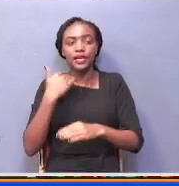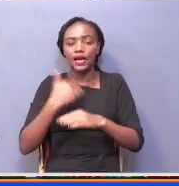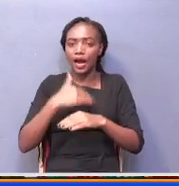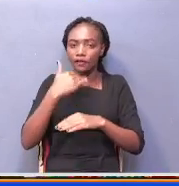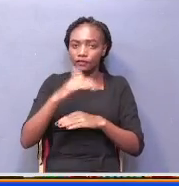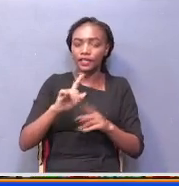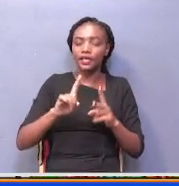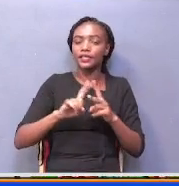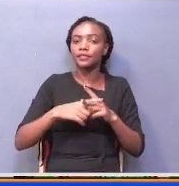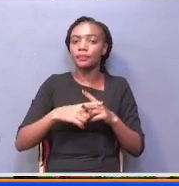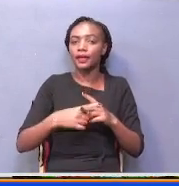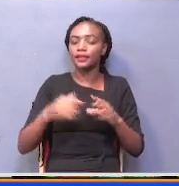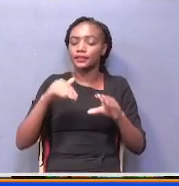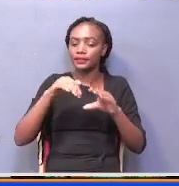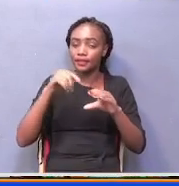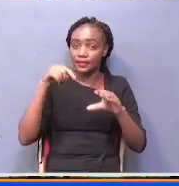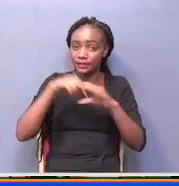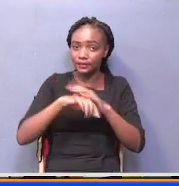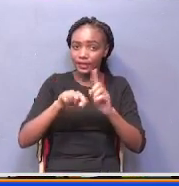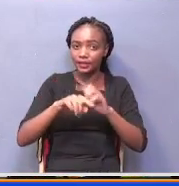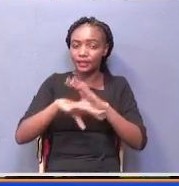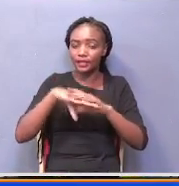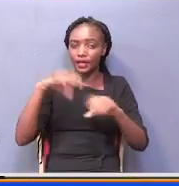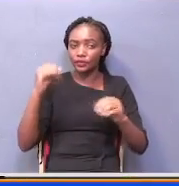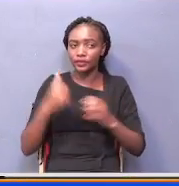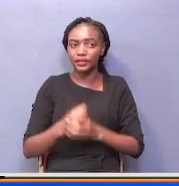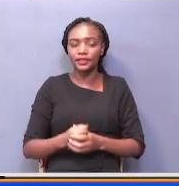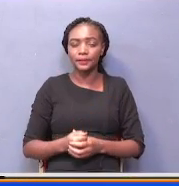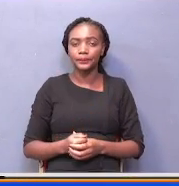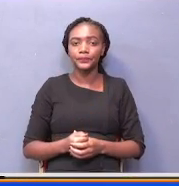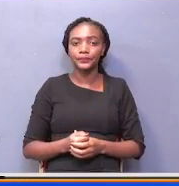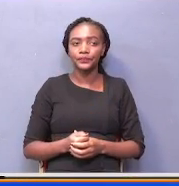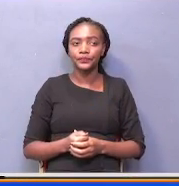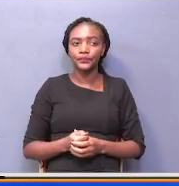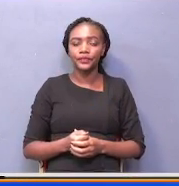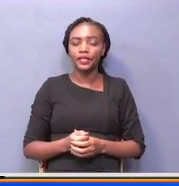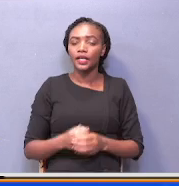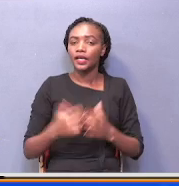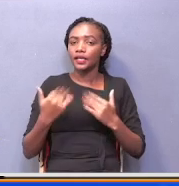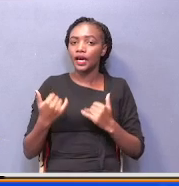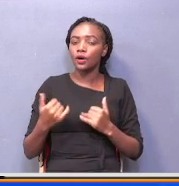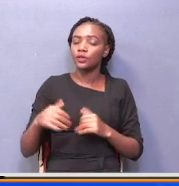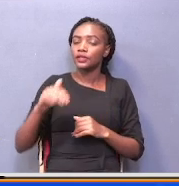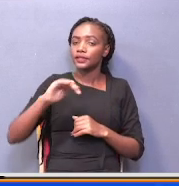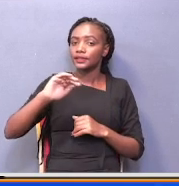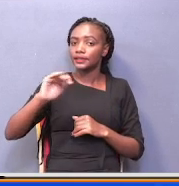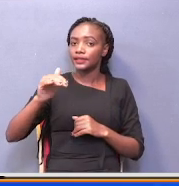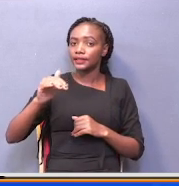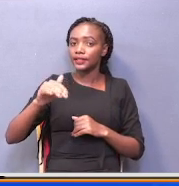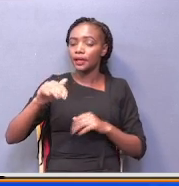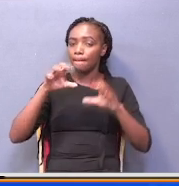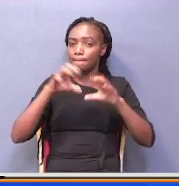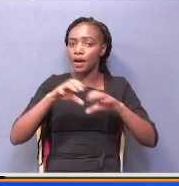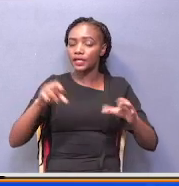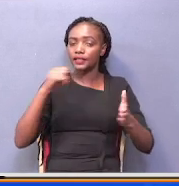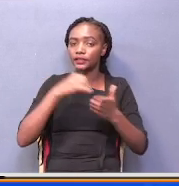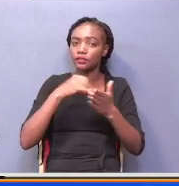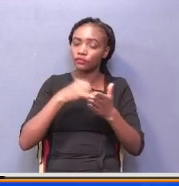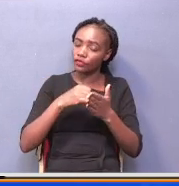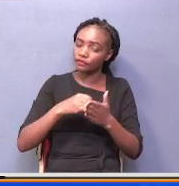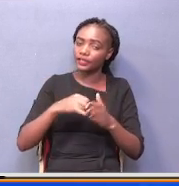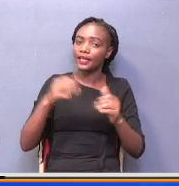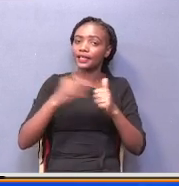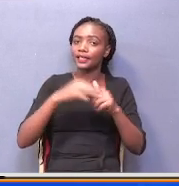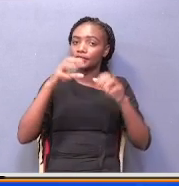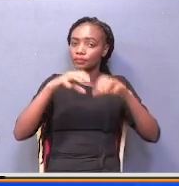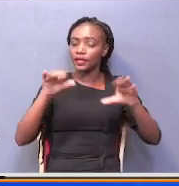renovations inside and outside. Under the stewardship of the NMS, City Market is among 8 markets in Nairobi